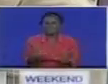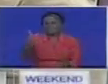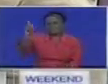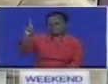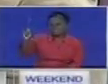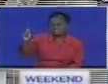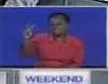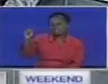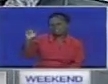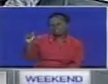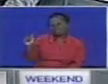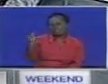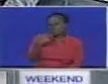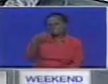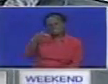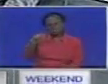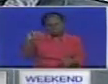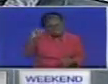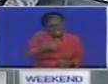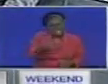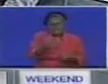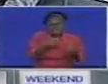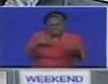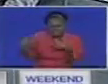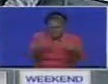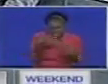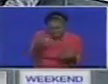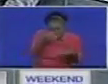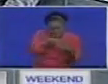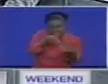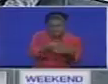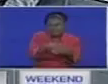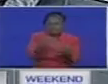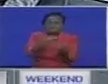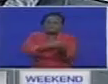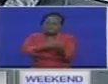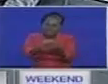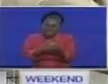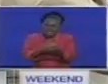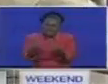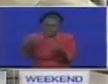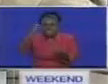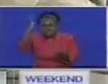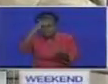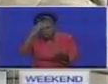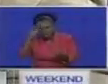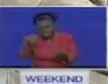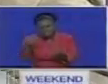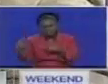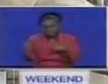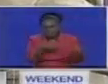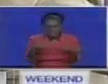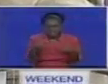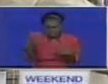Why not stay and fight? Because I have tried. Change the procedures, I mean, from where? Really, Friday was where we were going to know whether the fight we've been having was